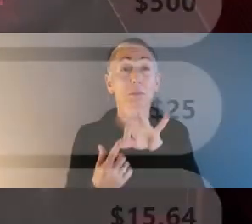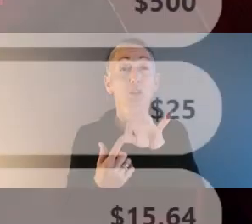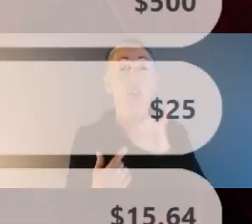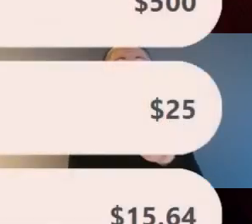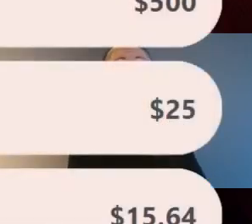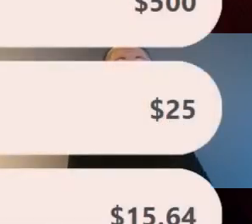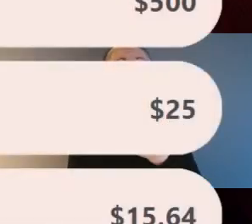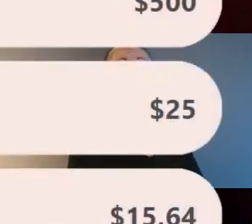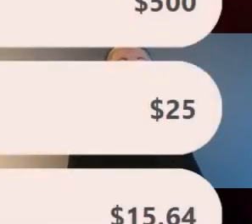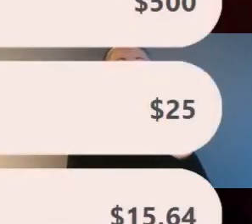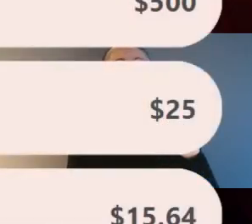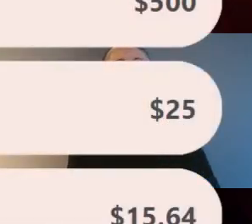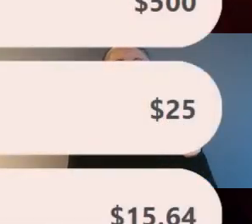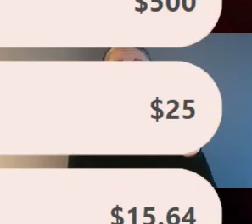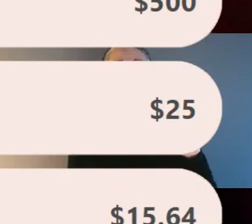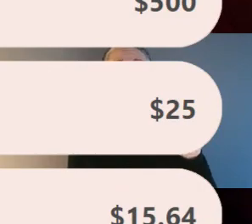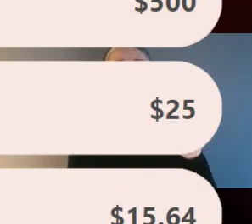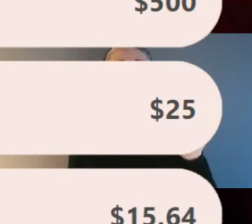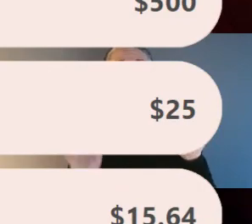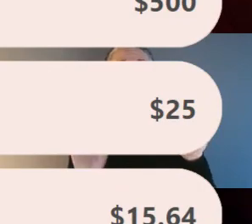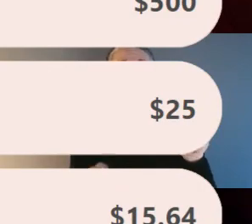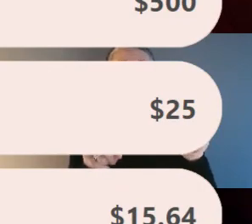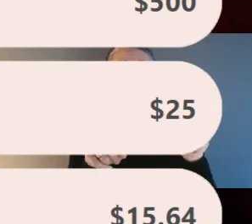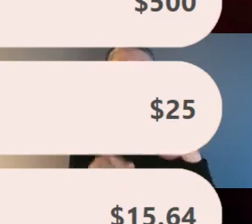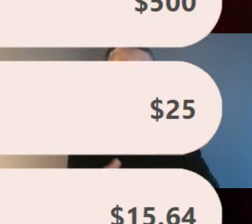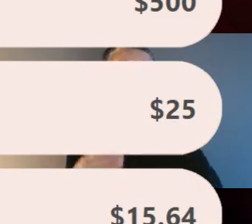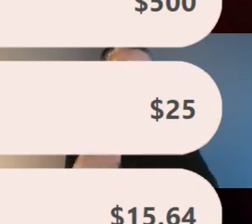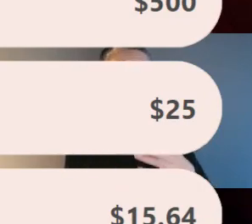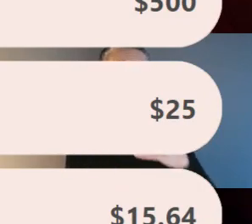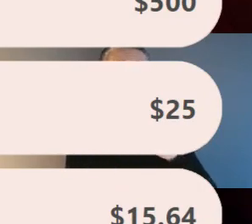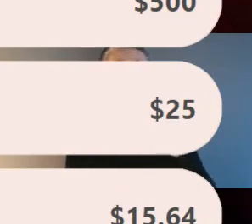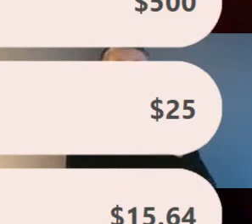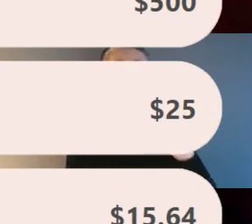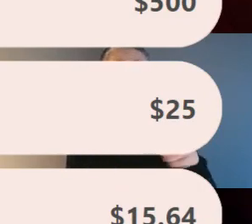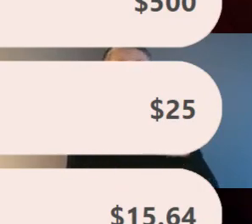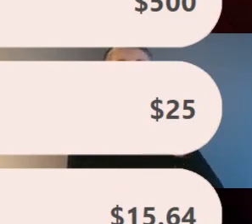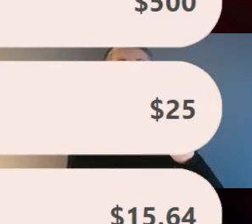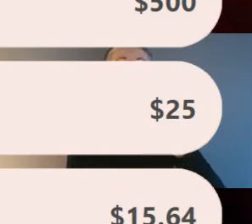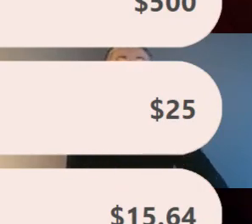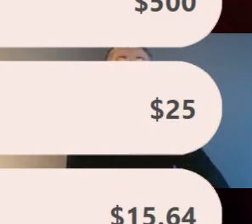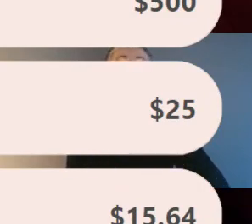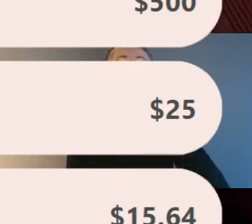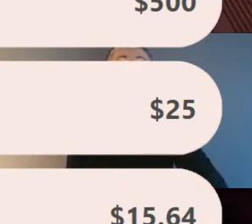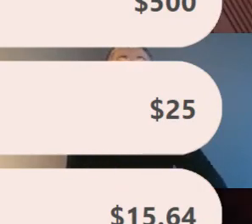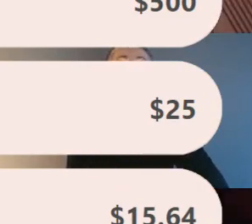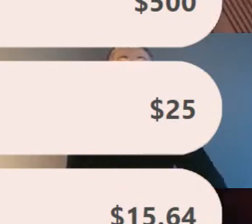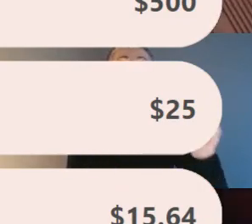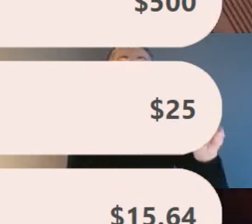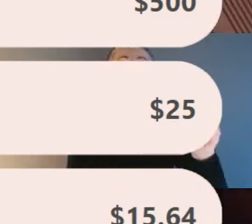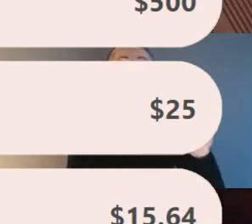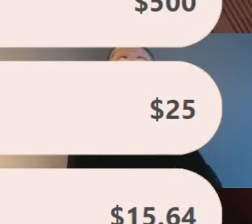That's you. Thank you, Georgia Stitt. Thank you, Maestra. Have a great night.